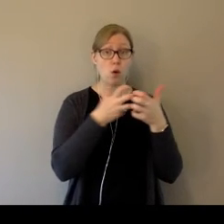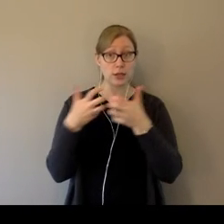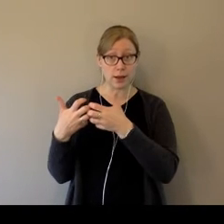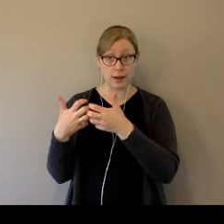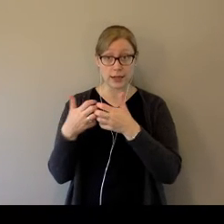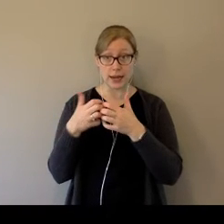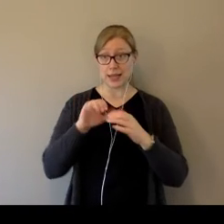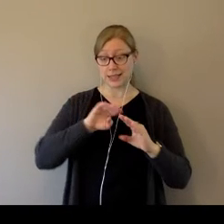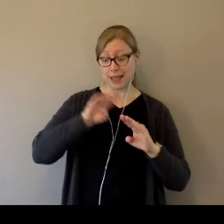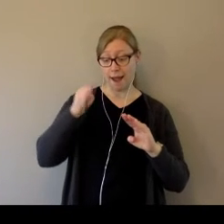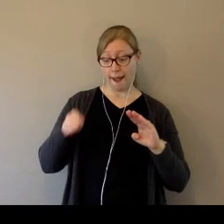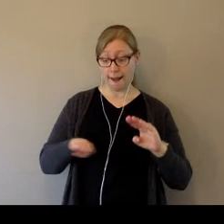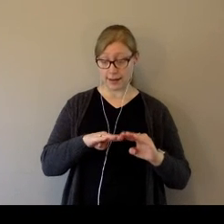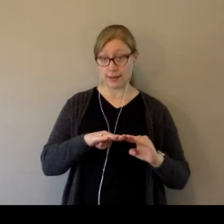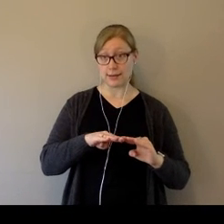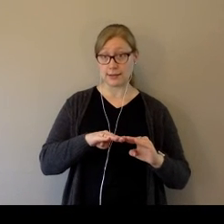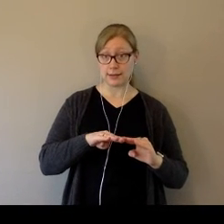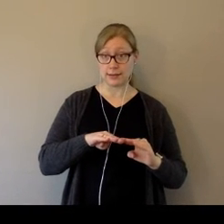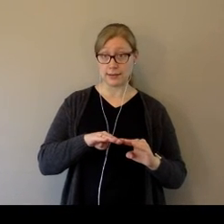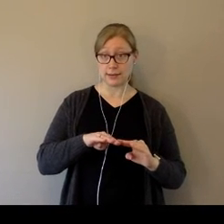have